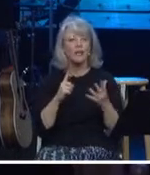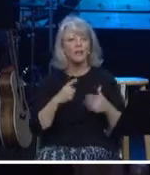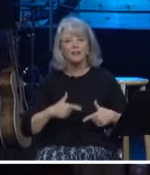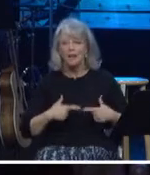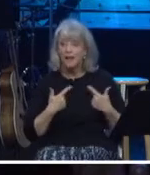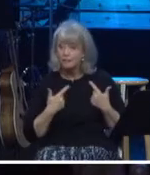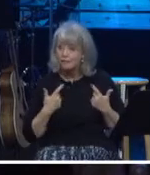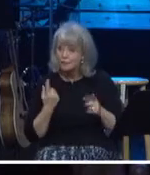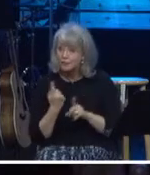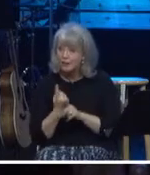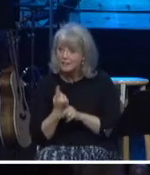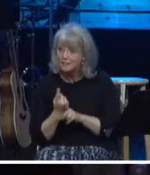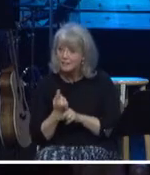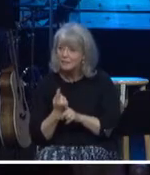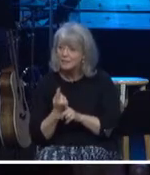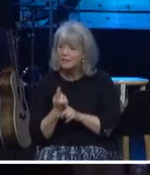life.